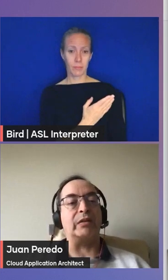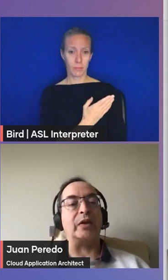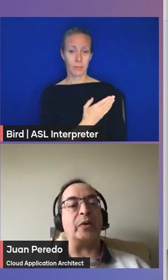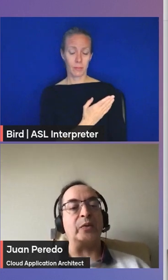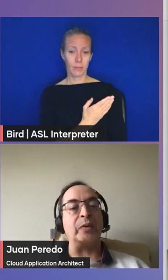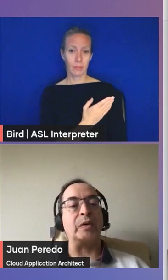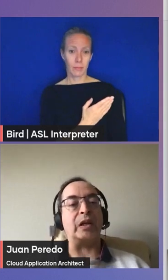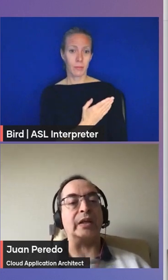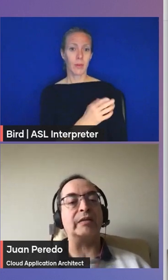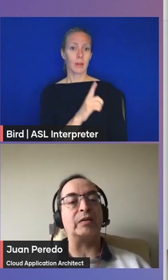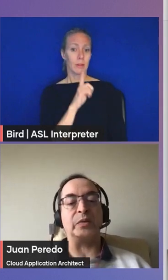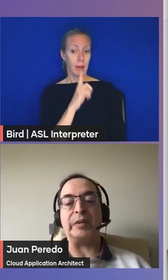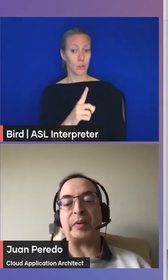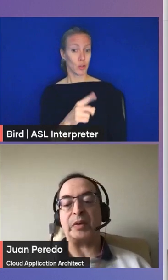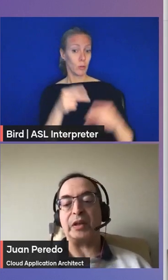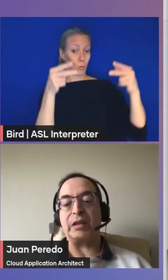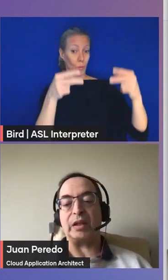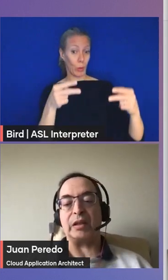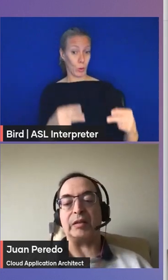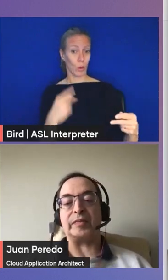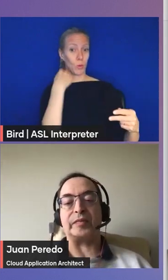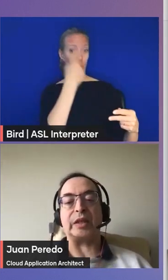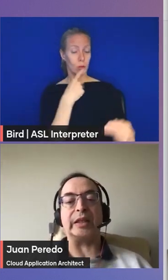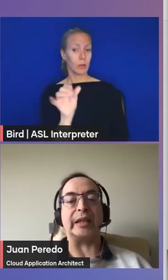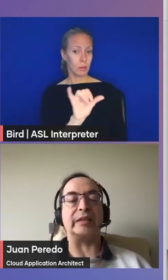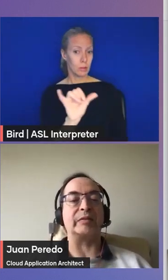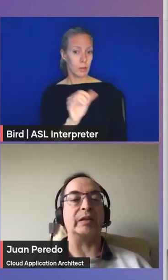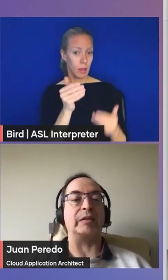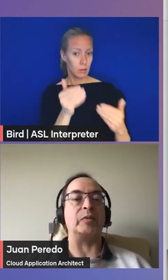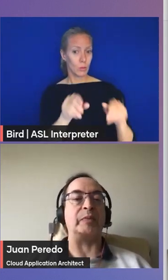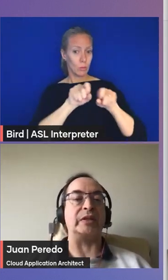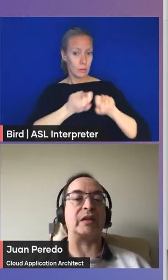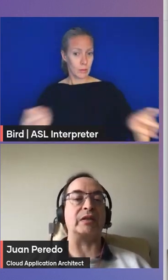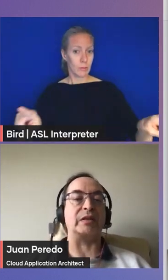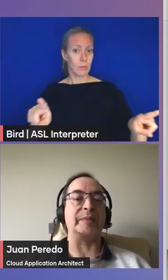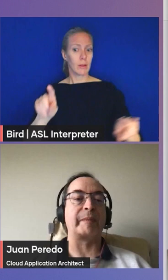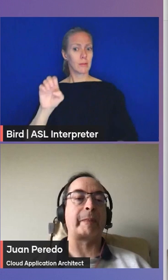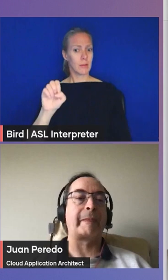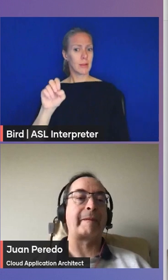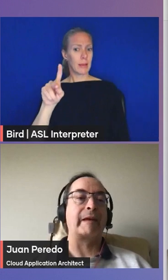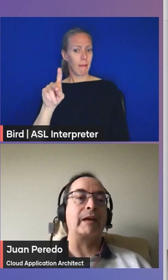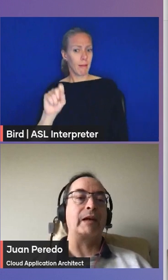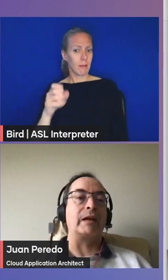what the code would look like to deploy an EKS blueprints cluster.